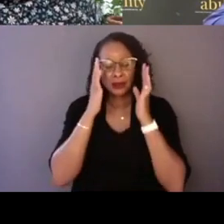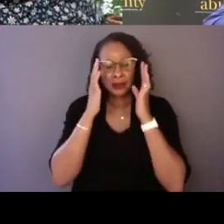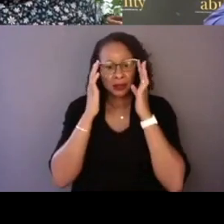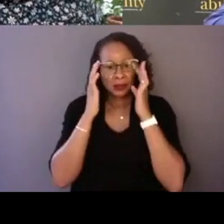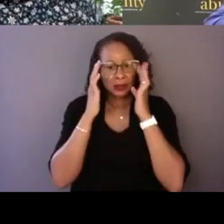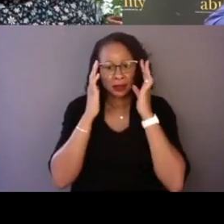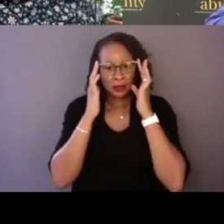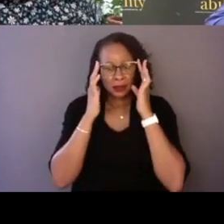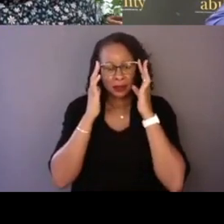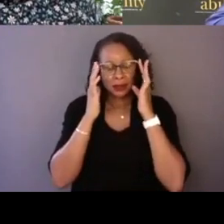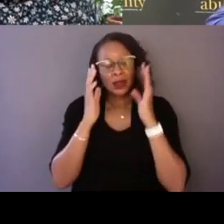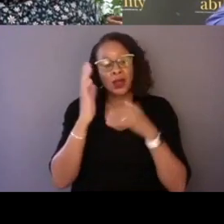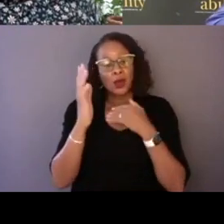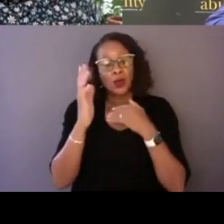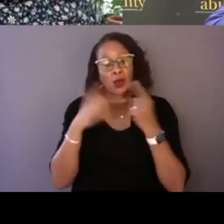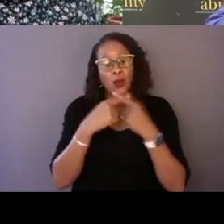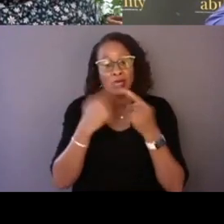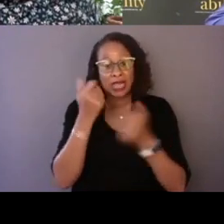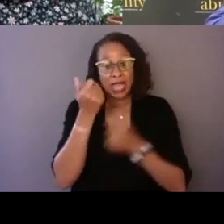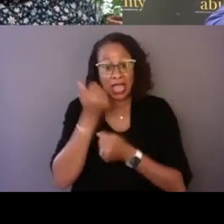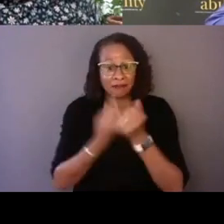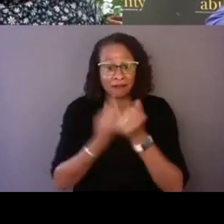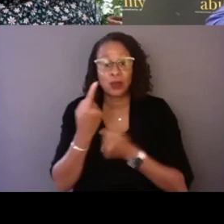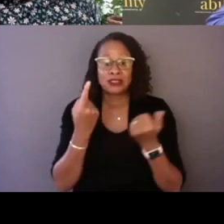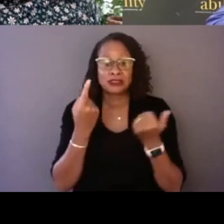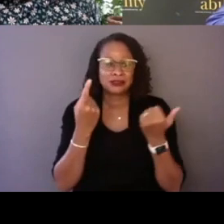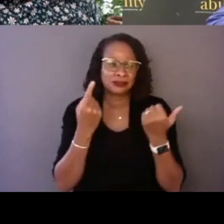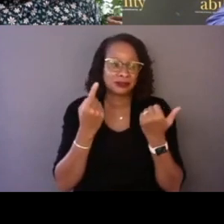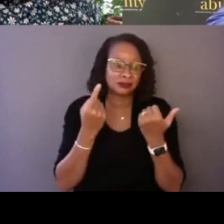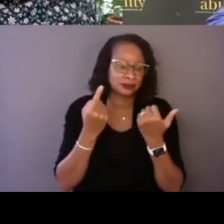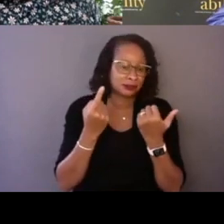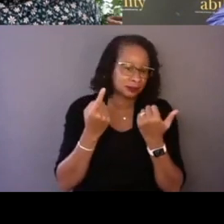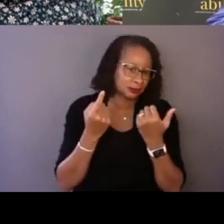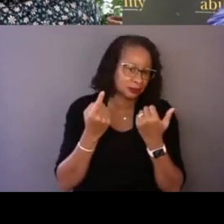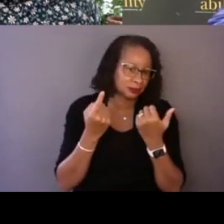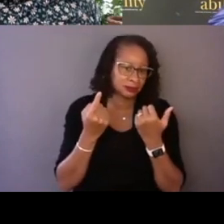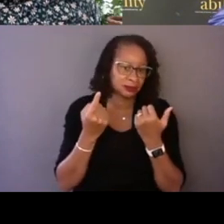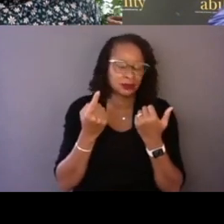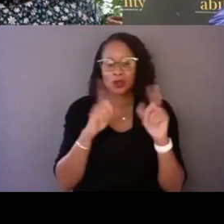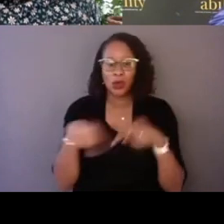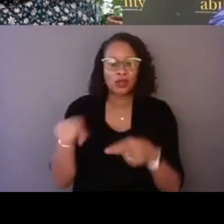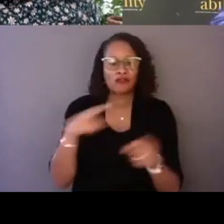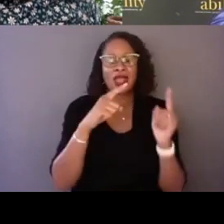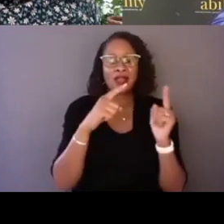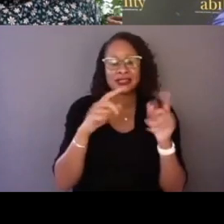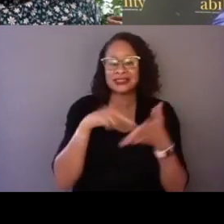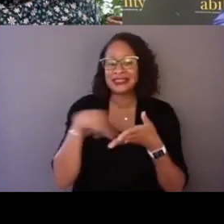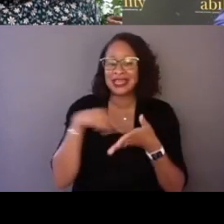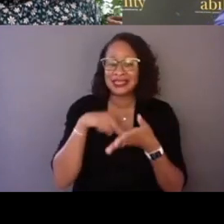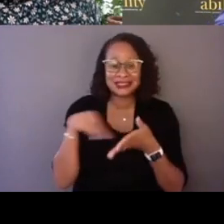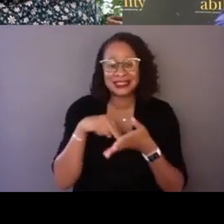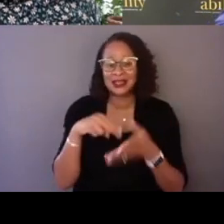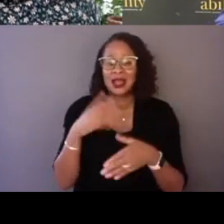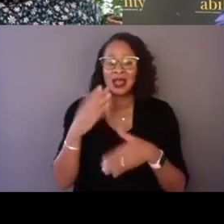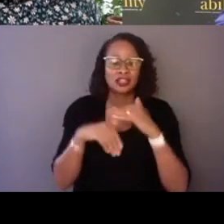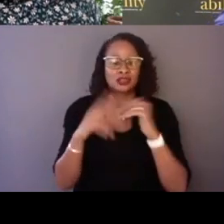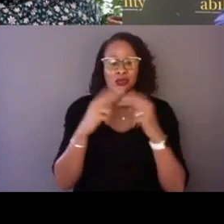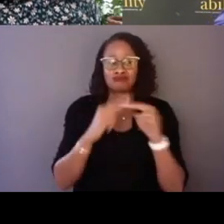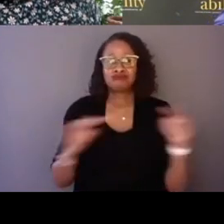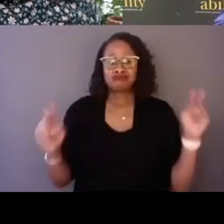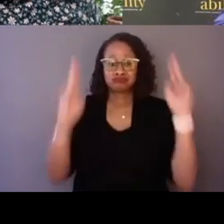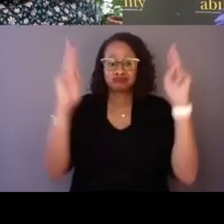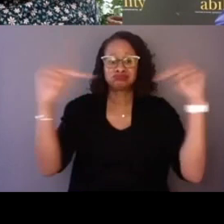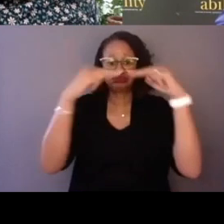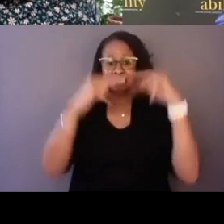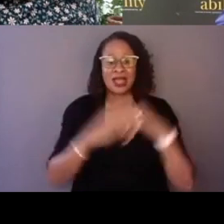when everyone is going around and dancing, the hora or something, are you in a wheelchair just getting out there and